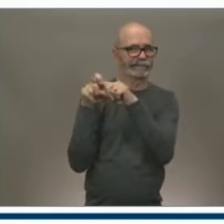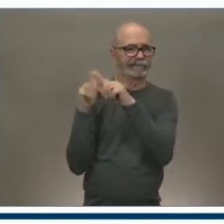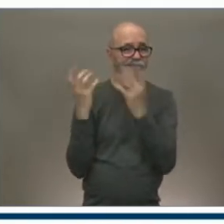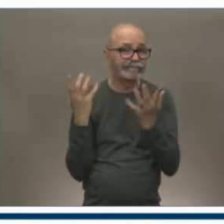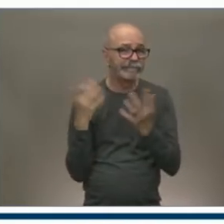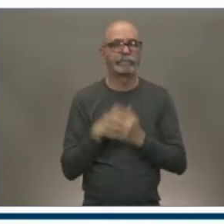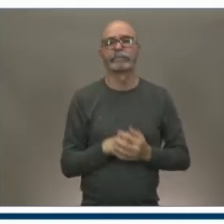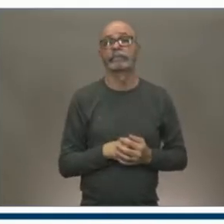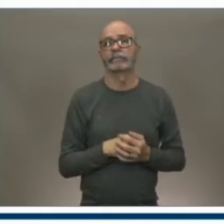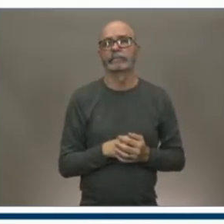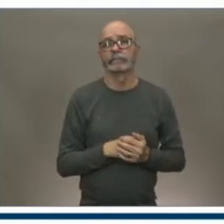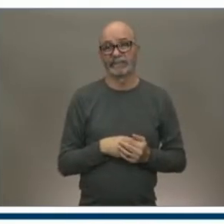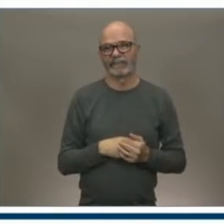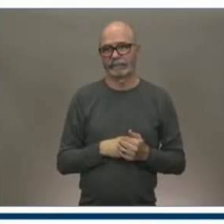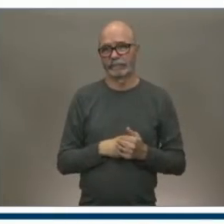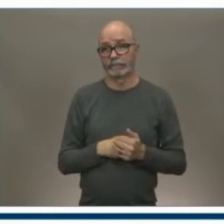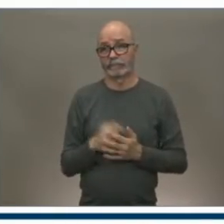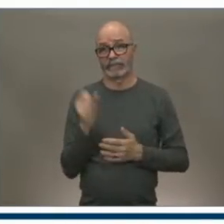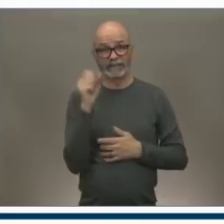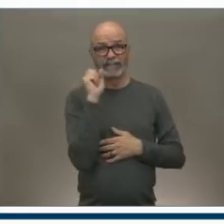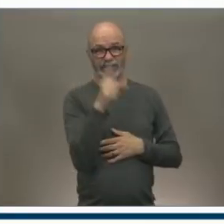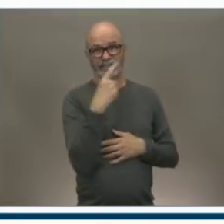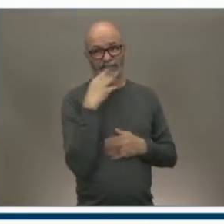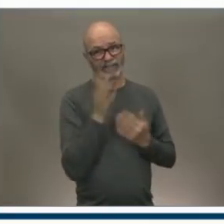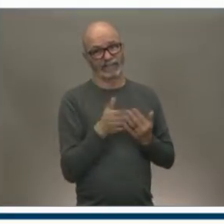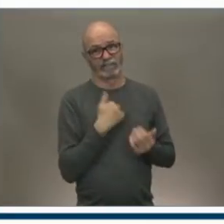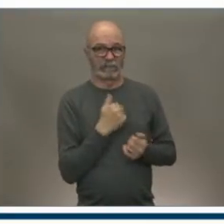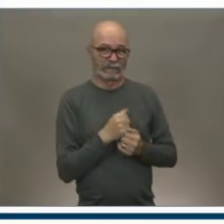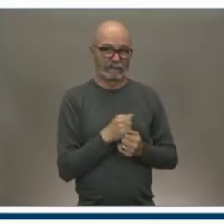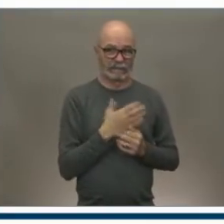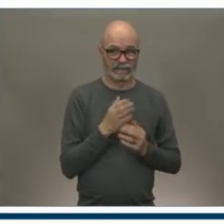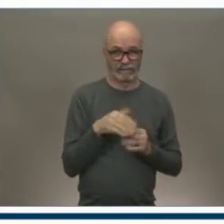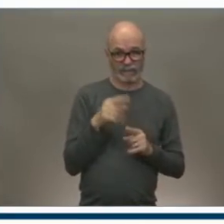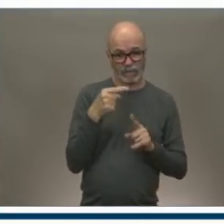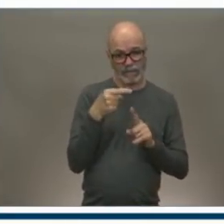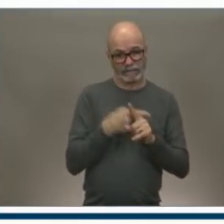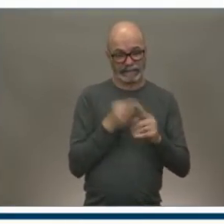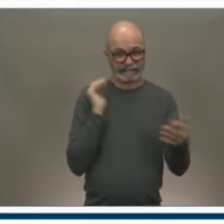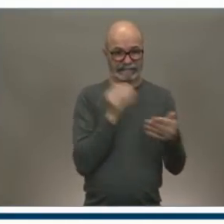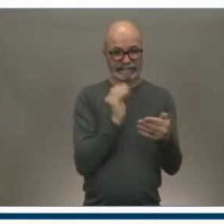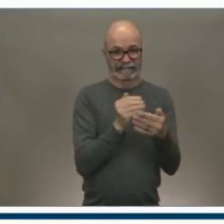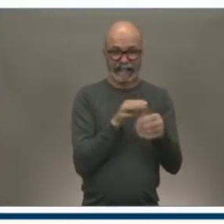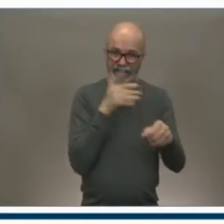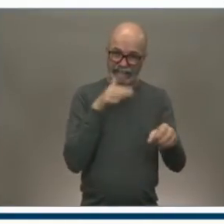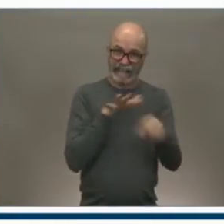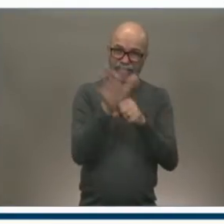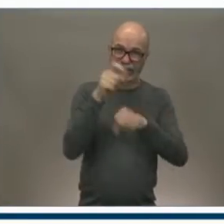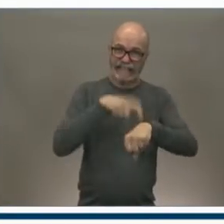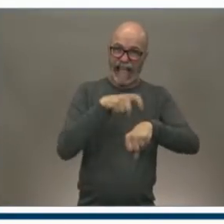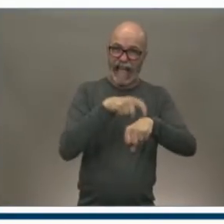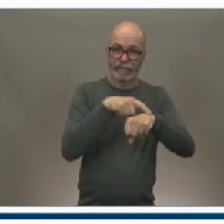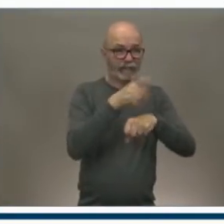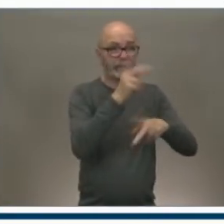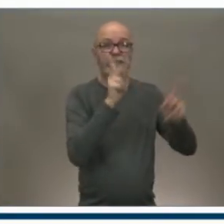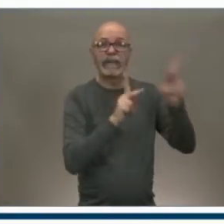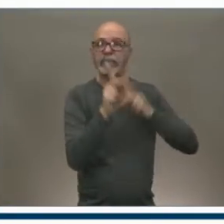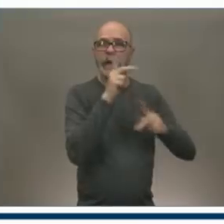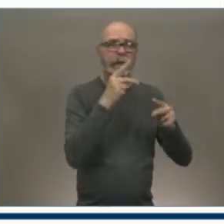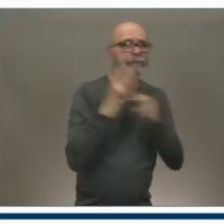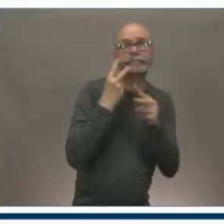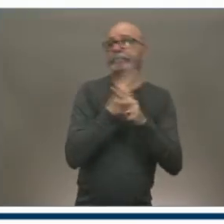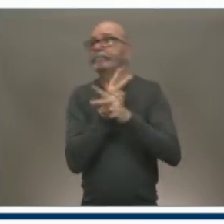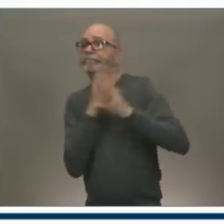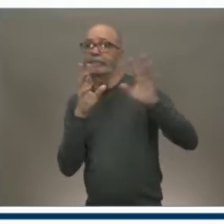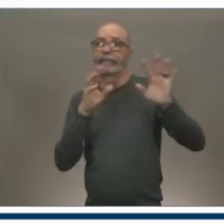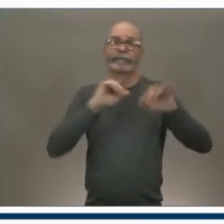month away. I'm wondering if this is enough time for the candidates and for their plans to potentially form a transition